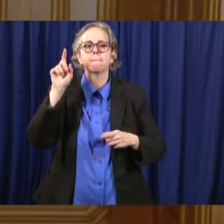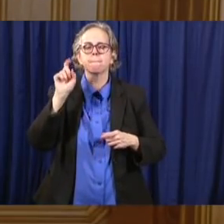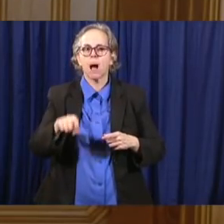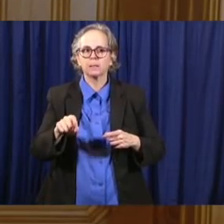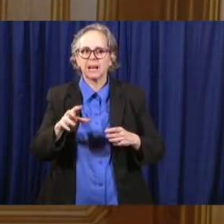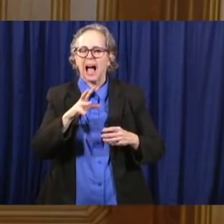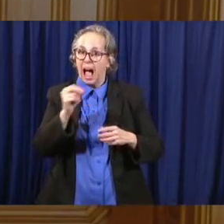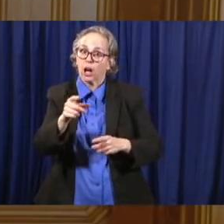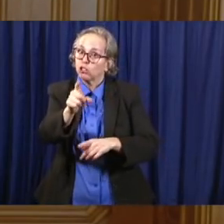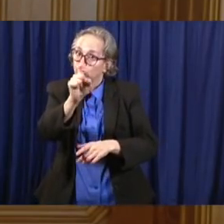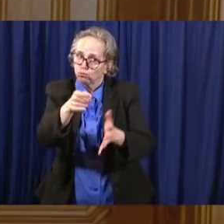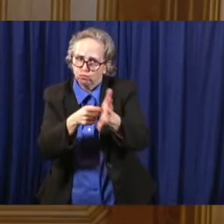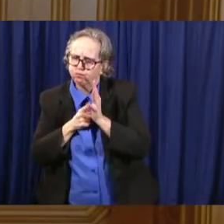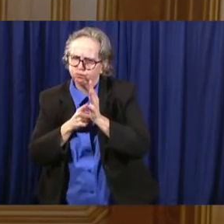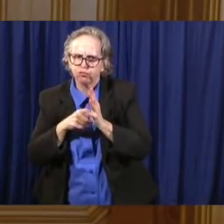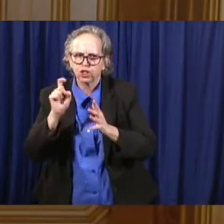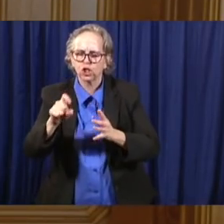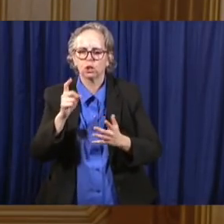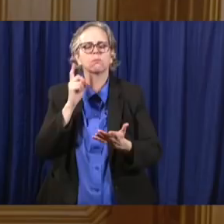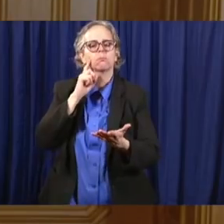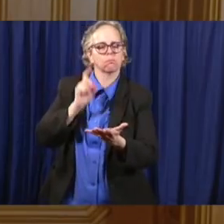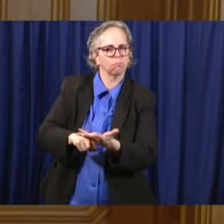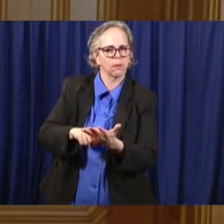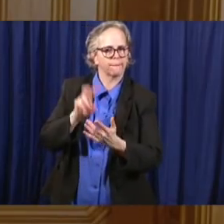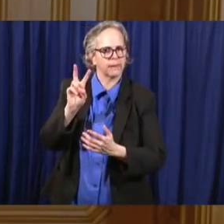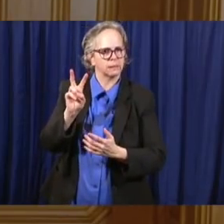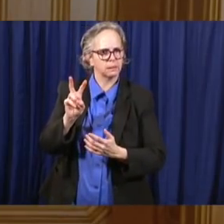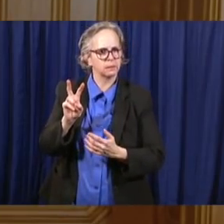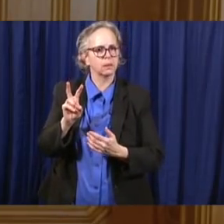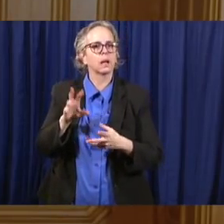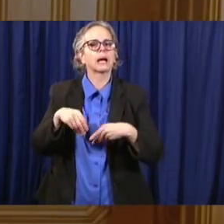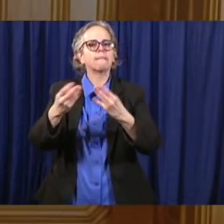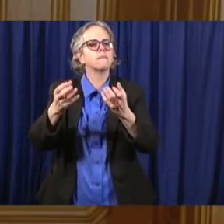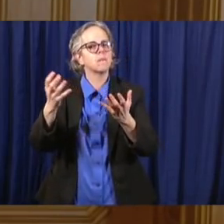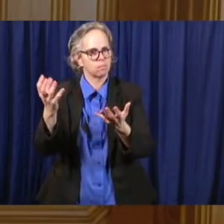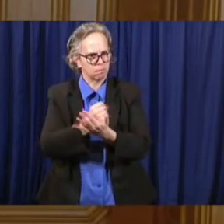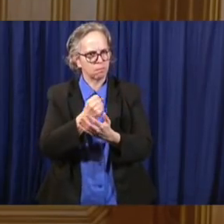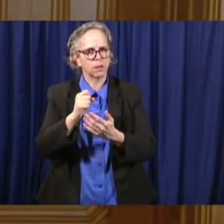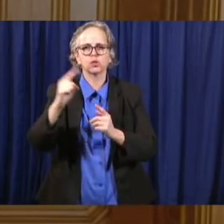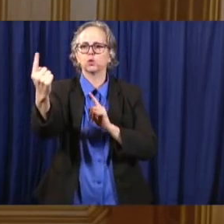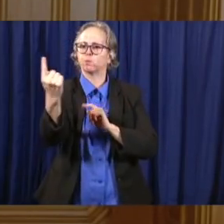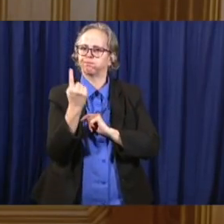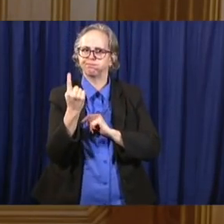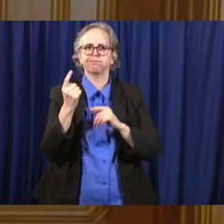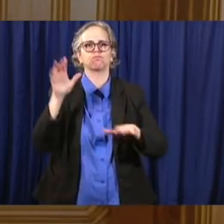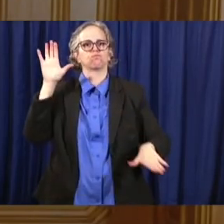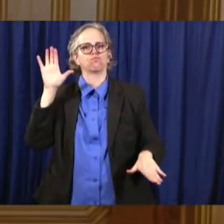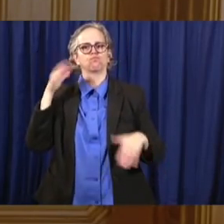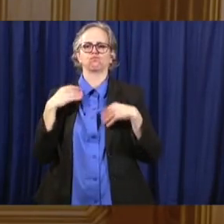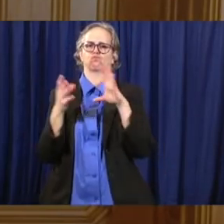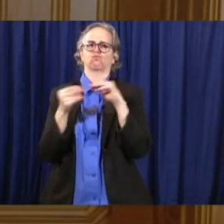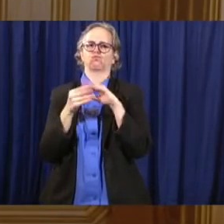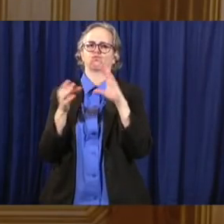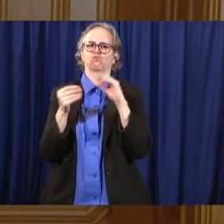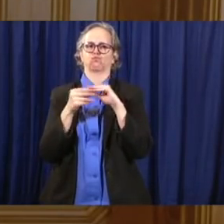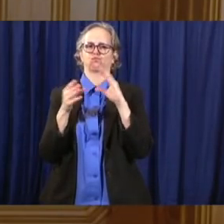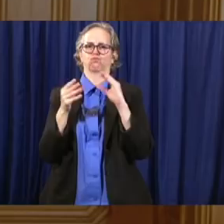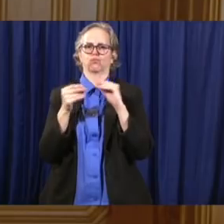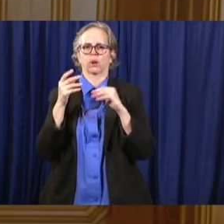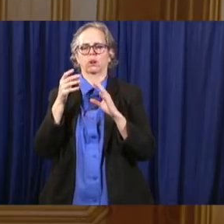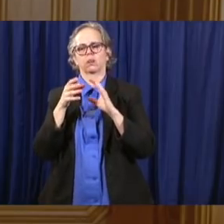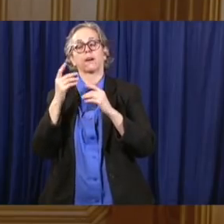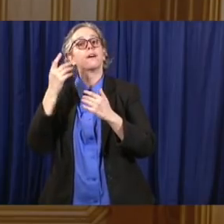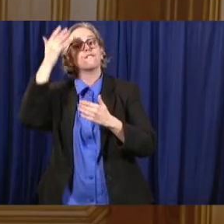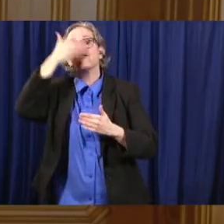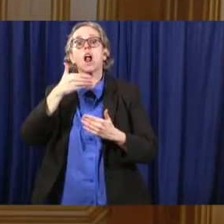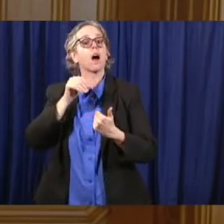their voices to be heard. After the parole board makes a recommendation on each of these